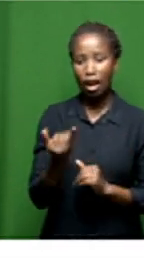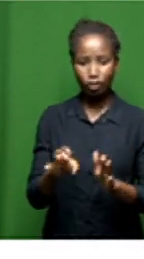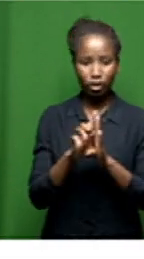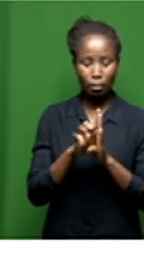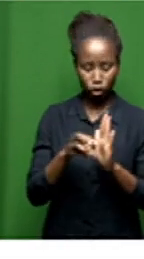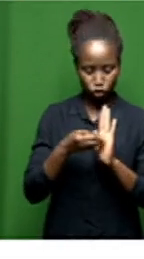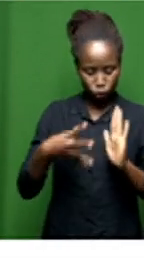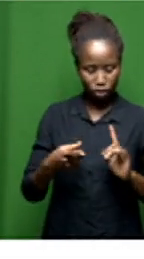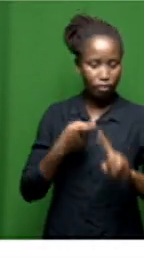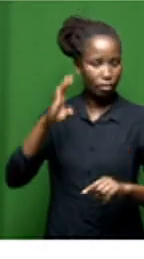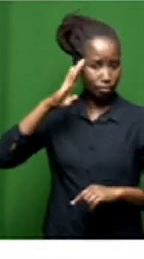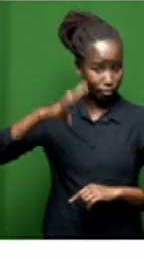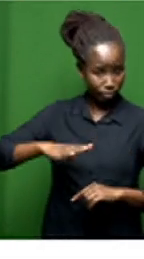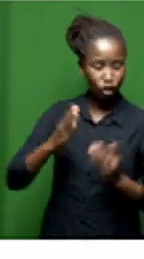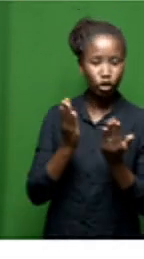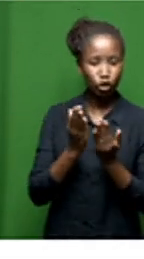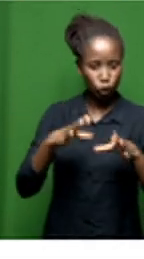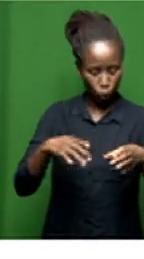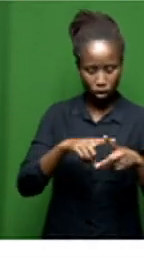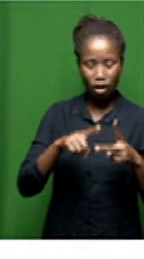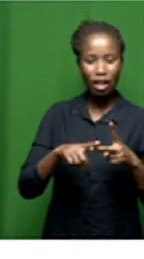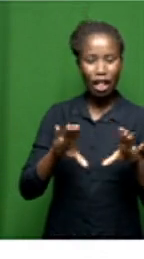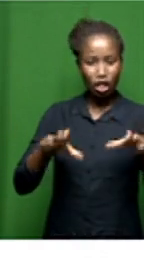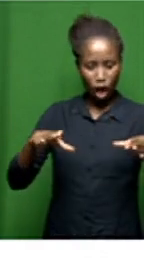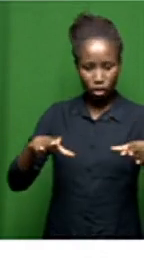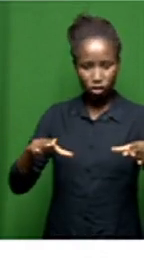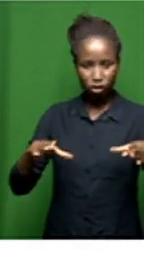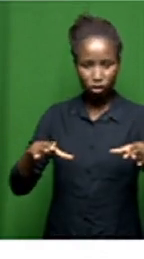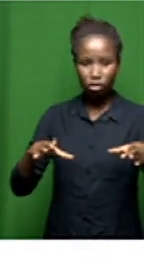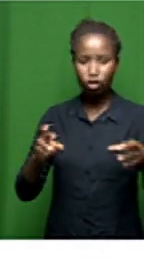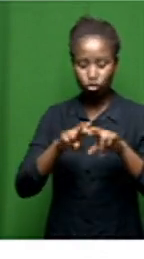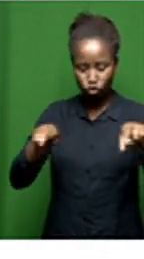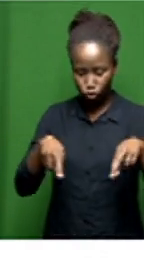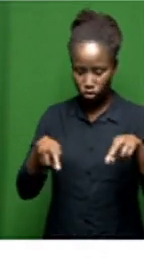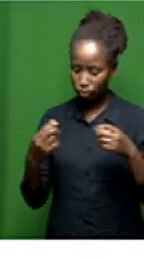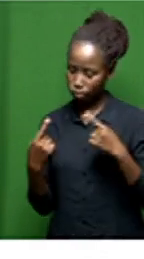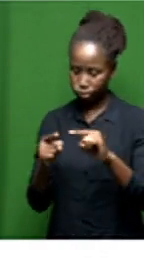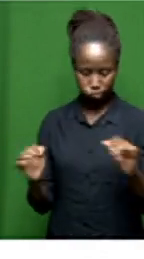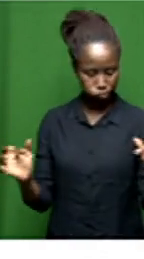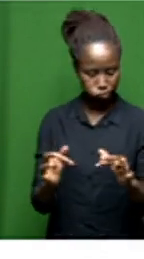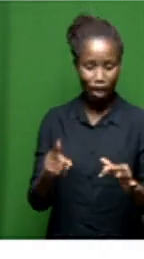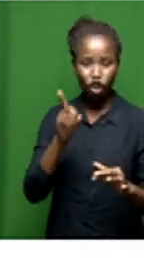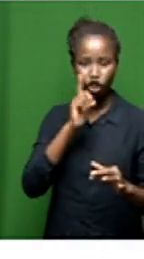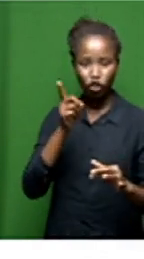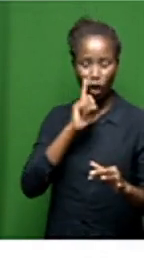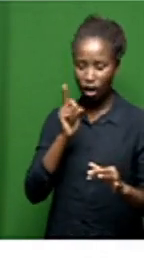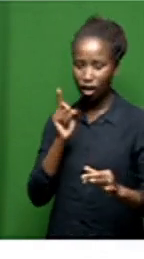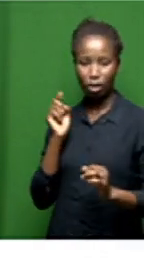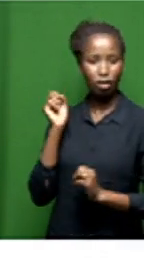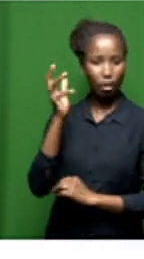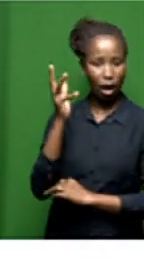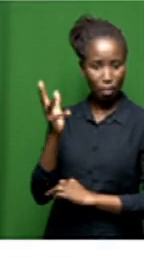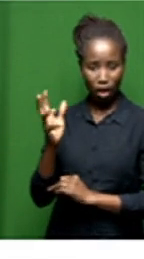in residences, in classrooms coming together, staff members interacting with the students, because that's what contact learning is